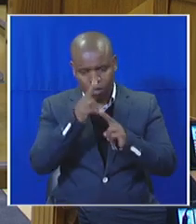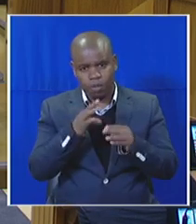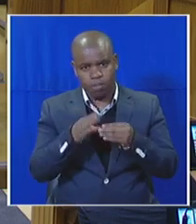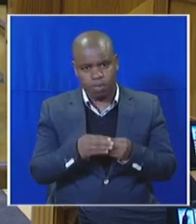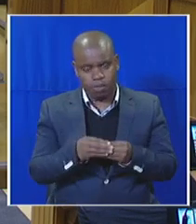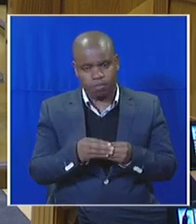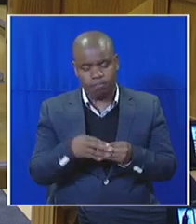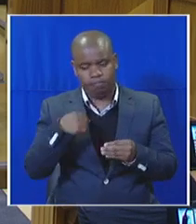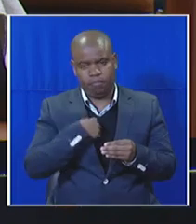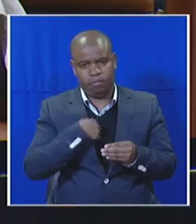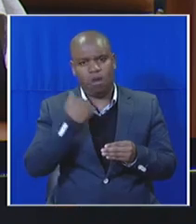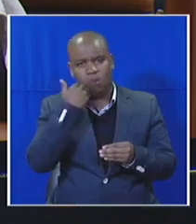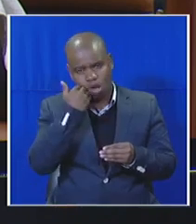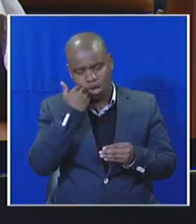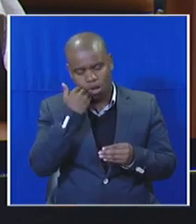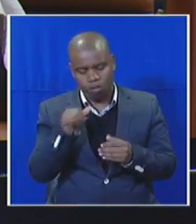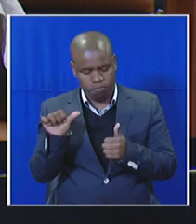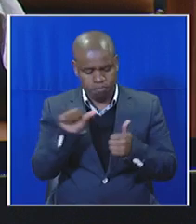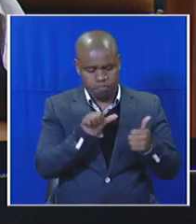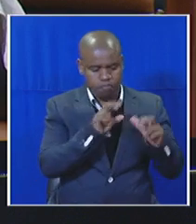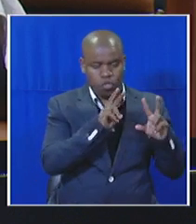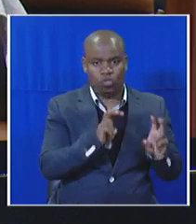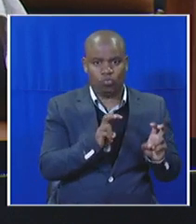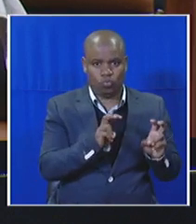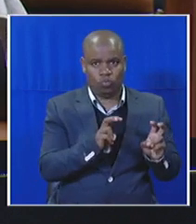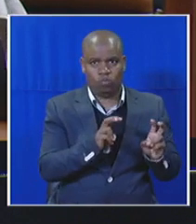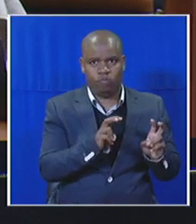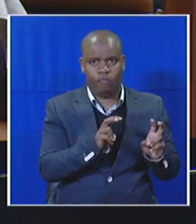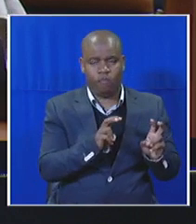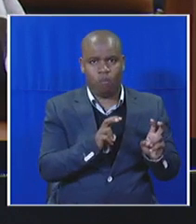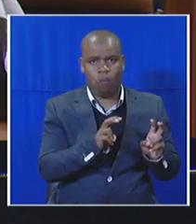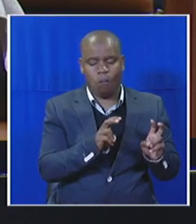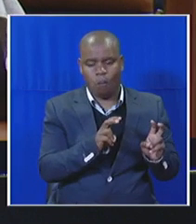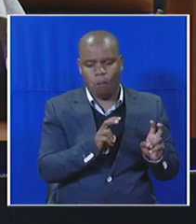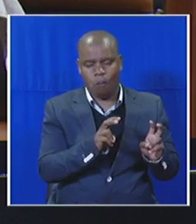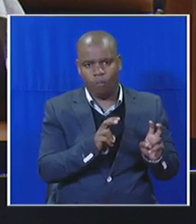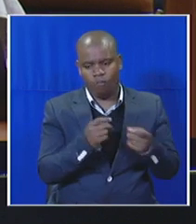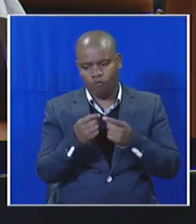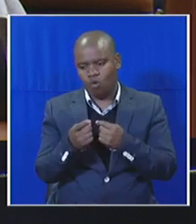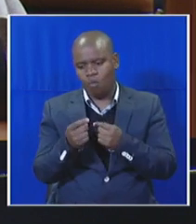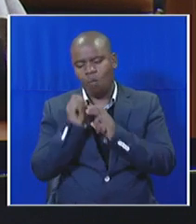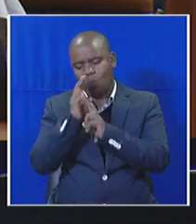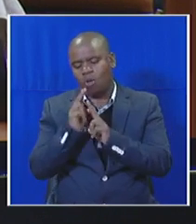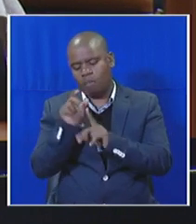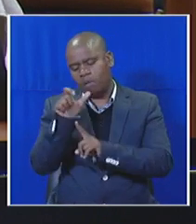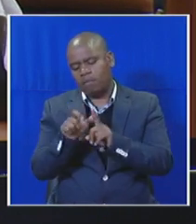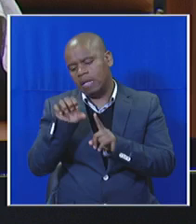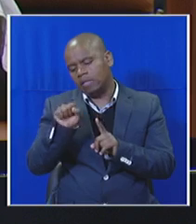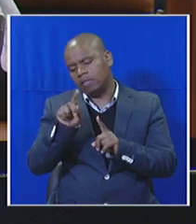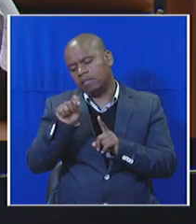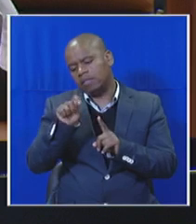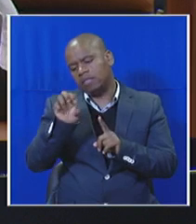I wish to get back to the matter that was raised by the Honorable Steenhuisen at the start